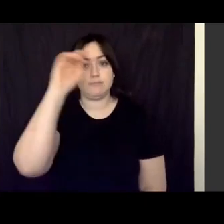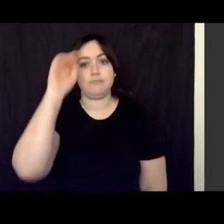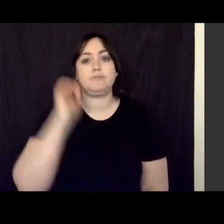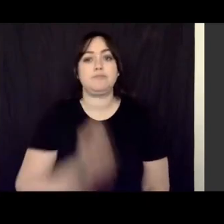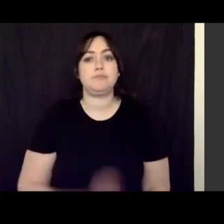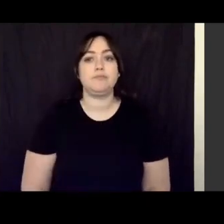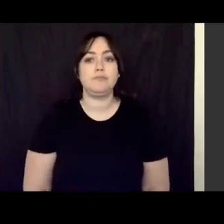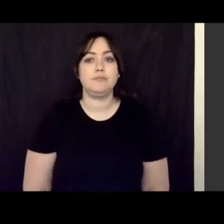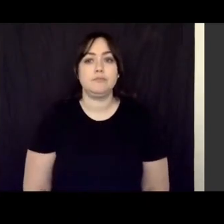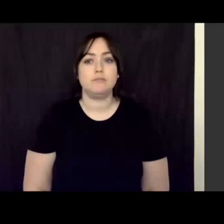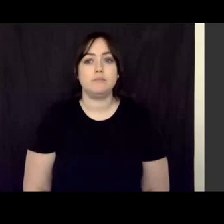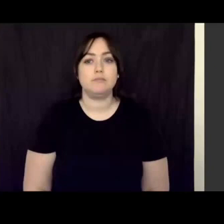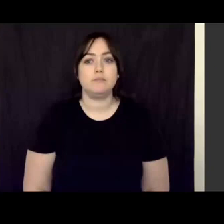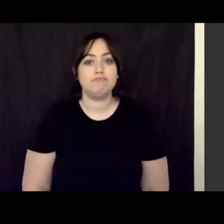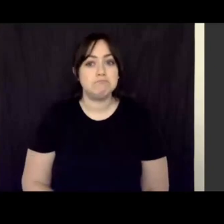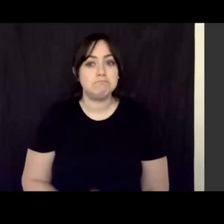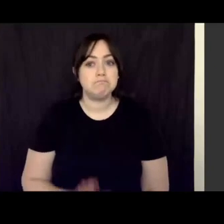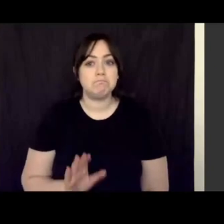There